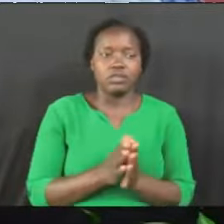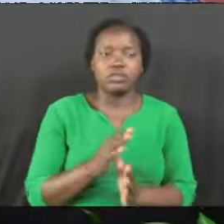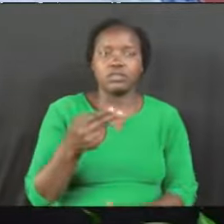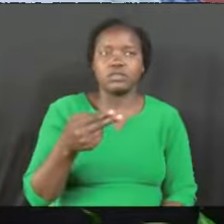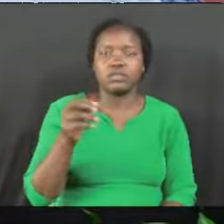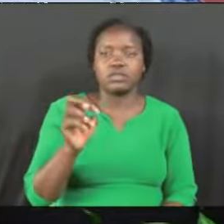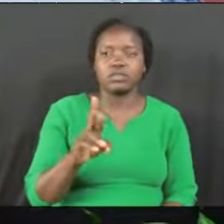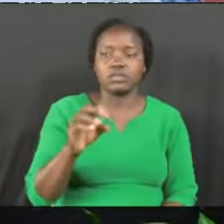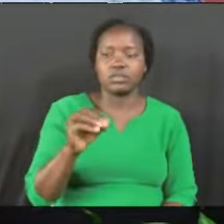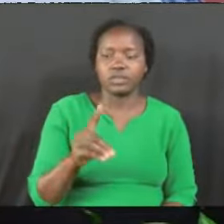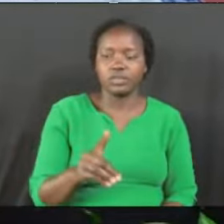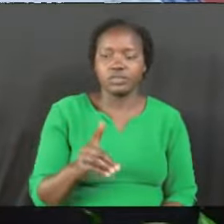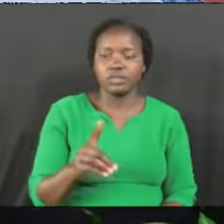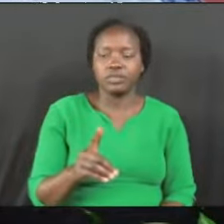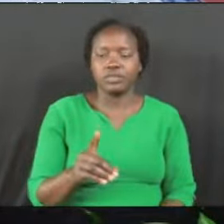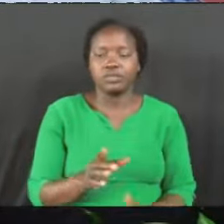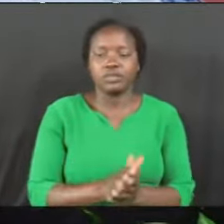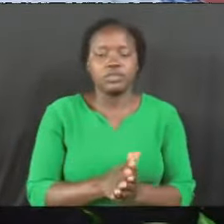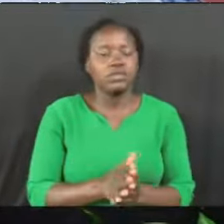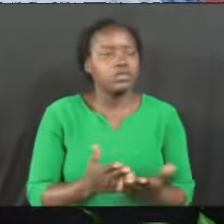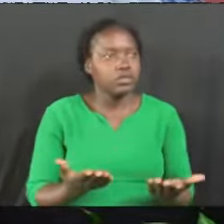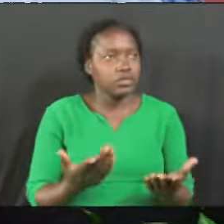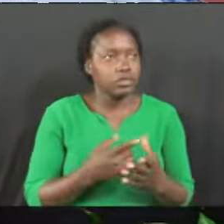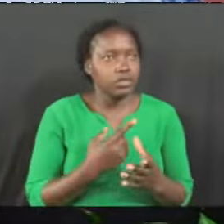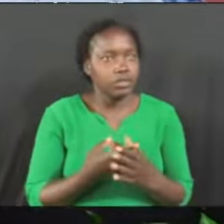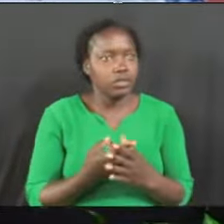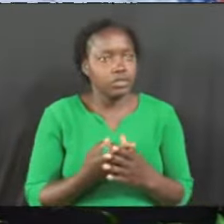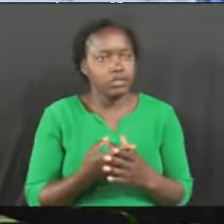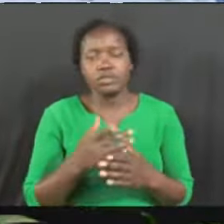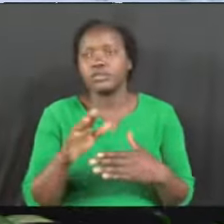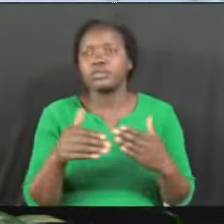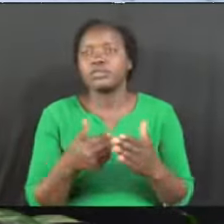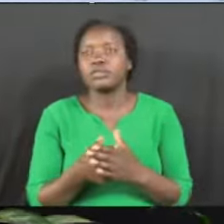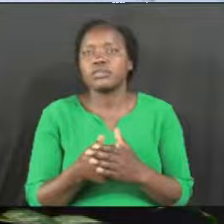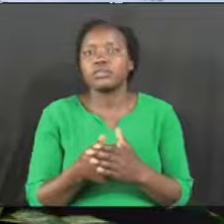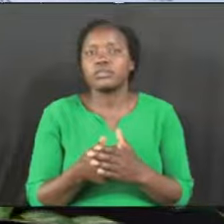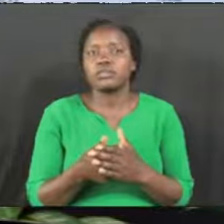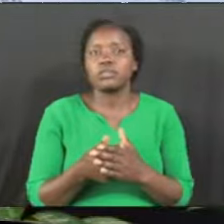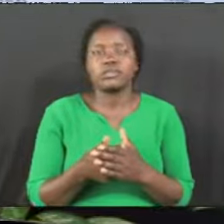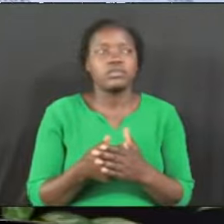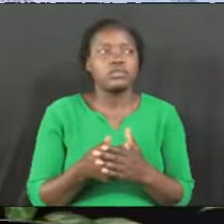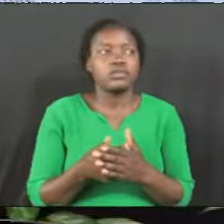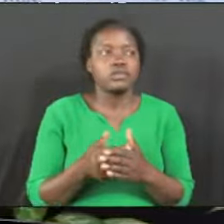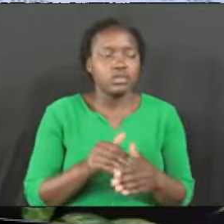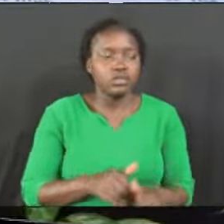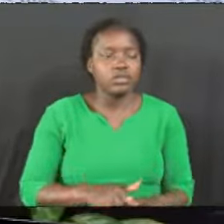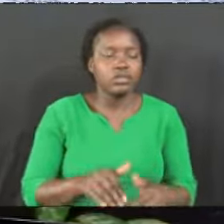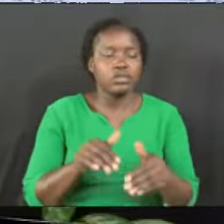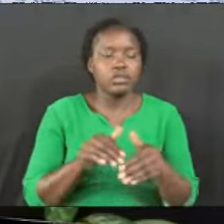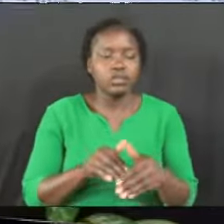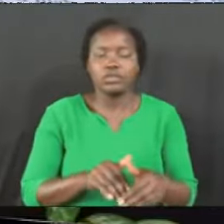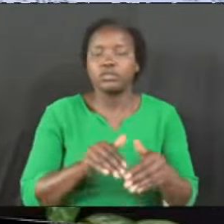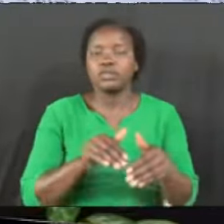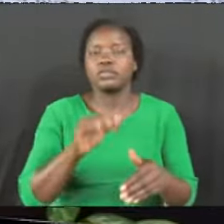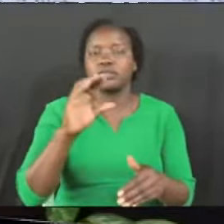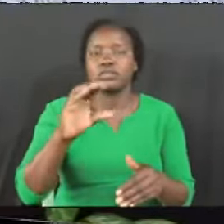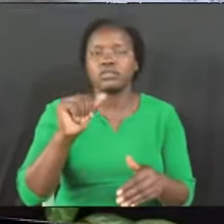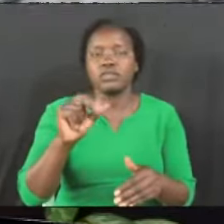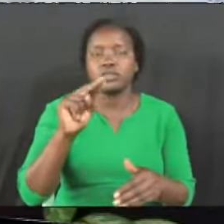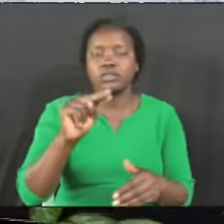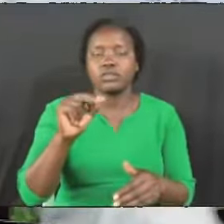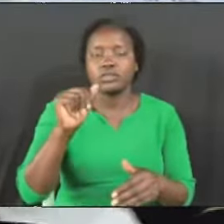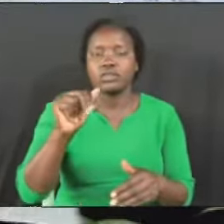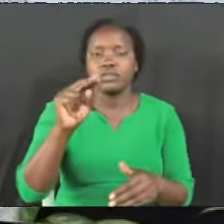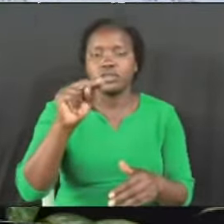his way to Caesarea, and there are on Herod's trail some Canaanites from Tyre